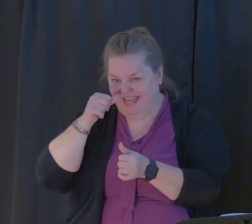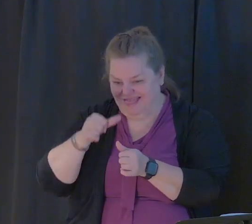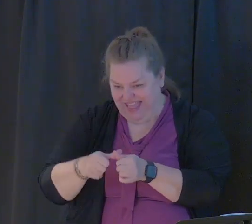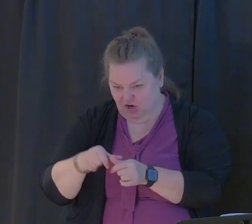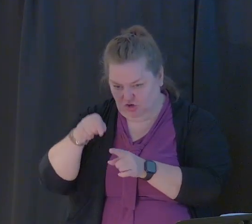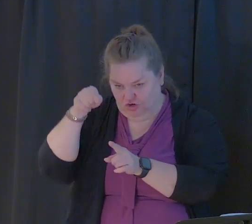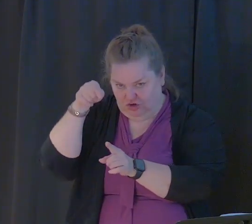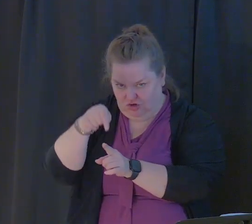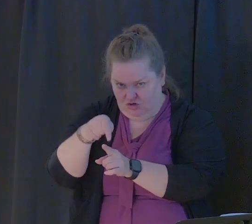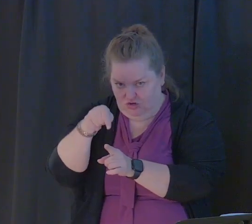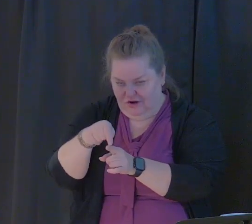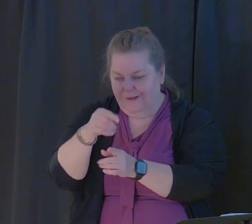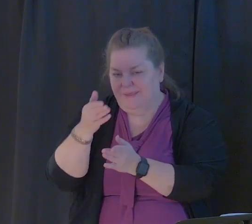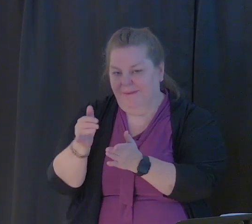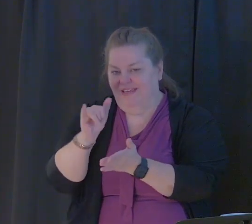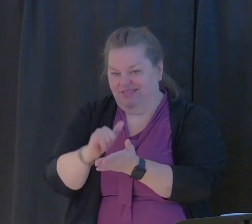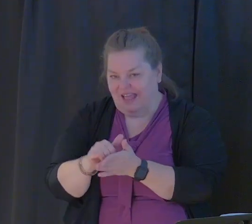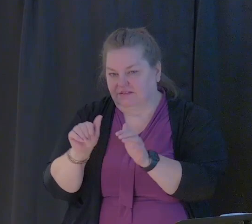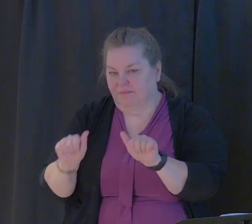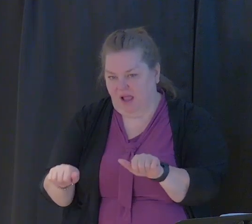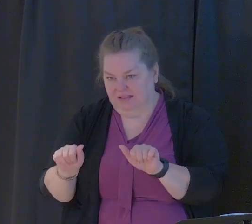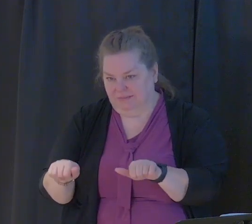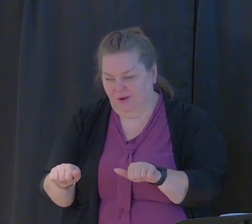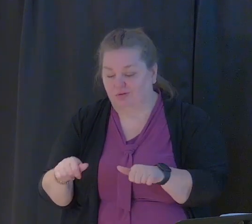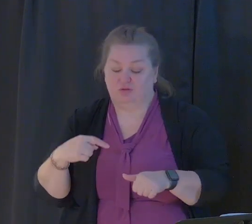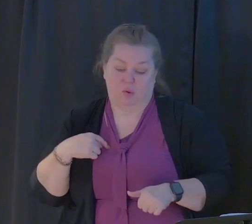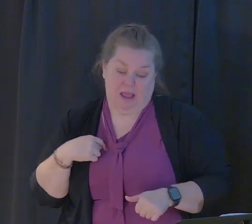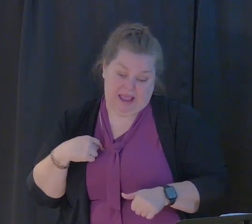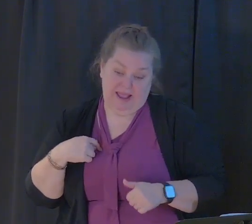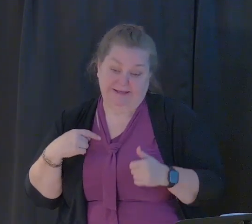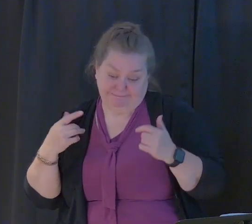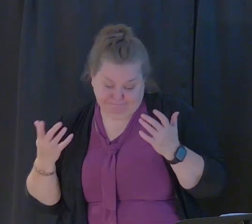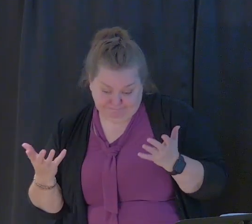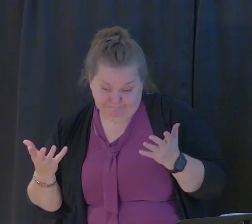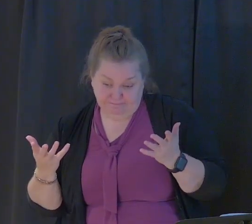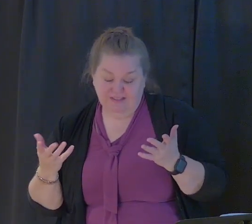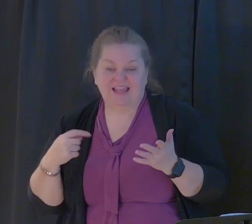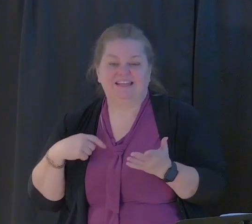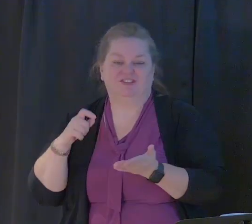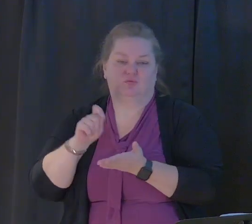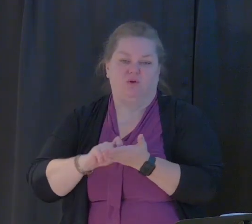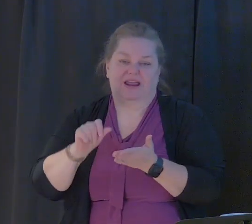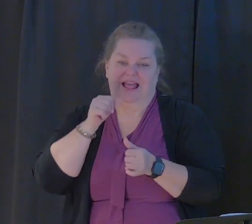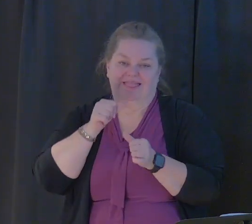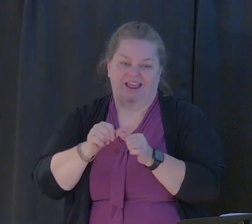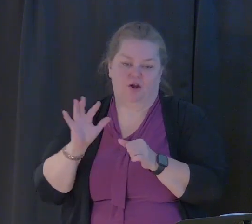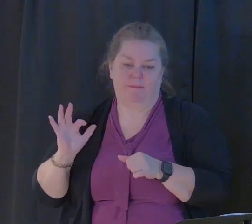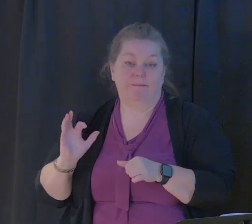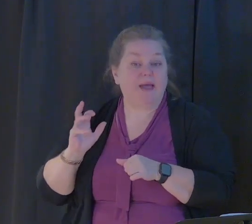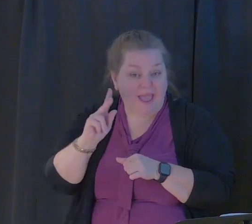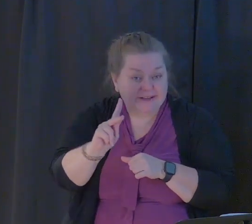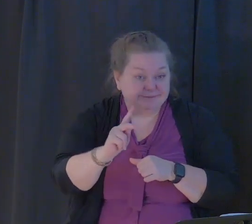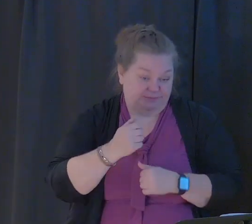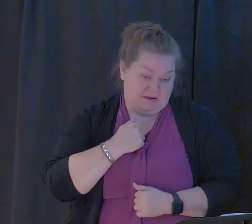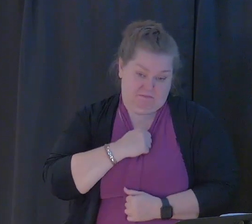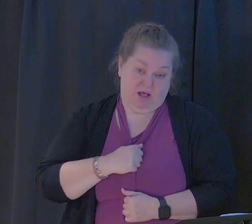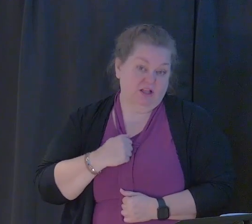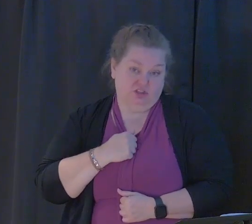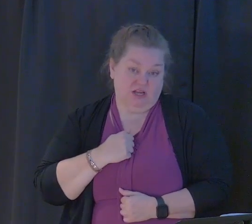wrong. And I became convicted that all I needed to do was write him a letter and apologize for